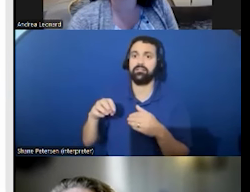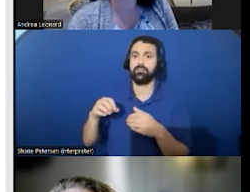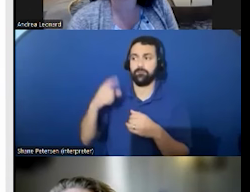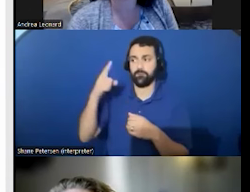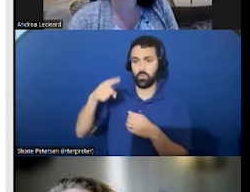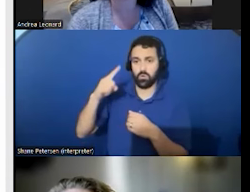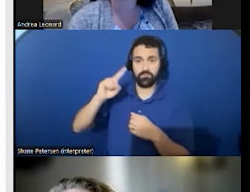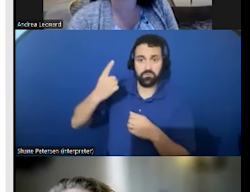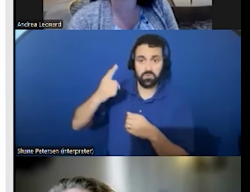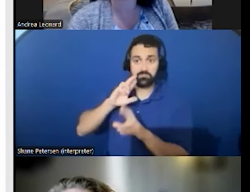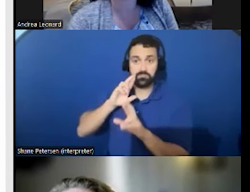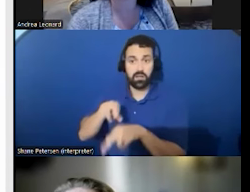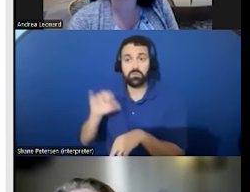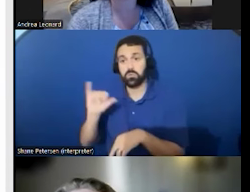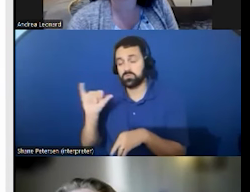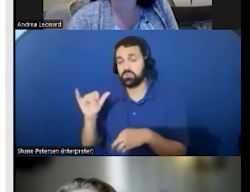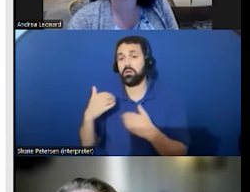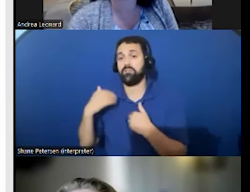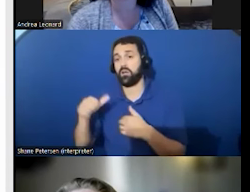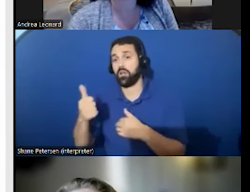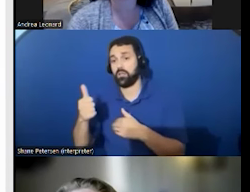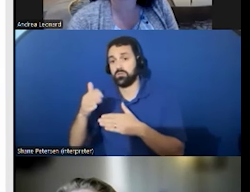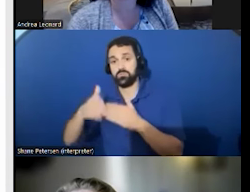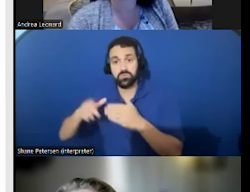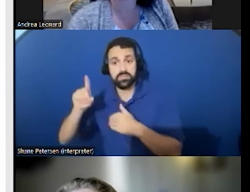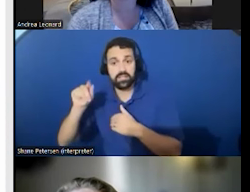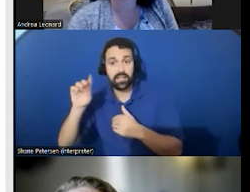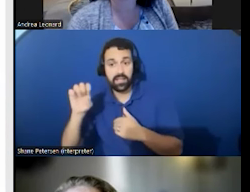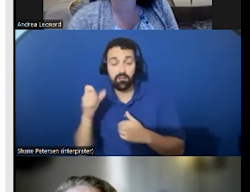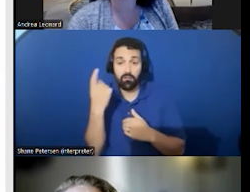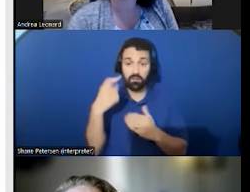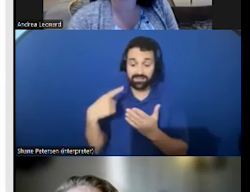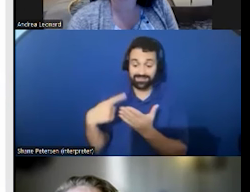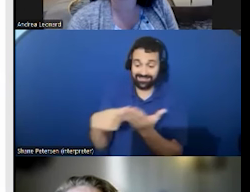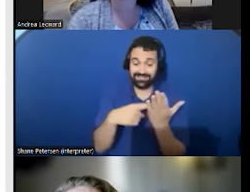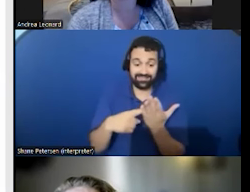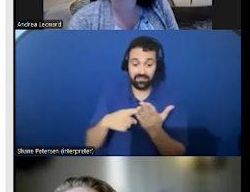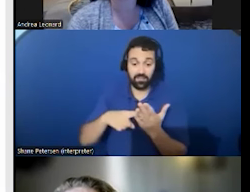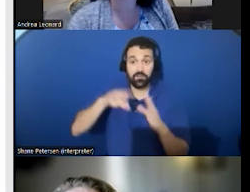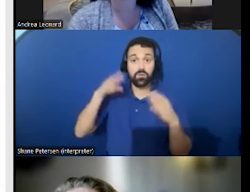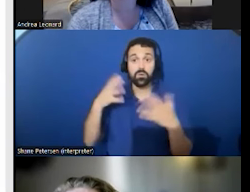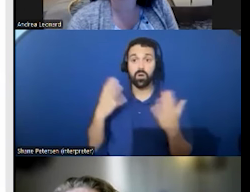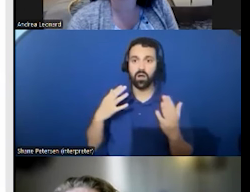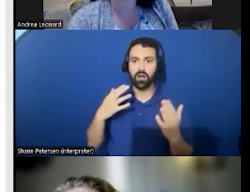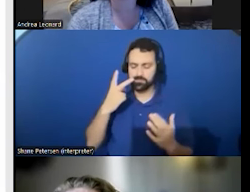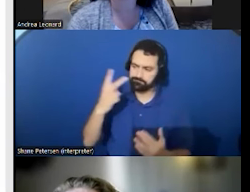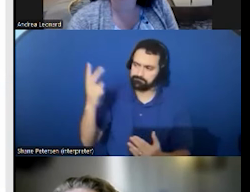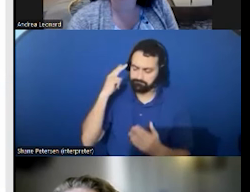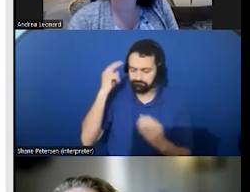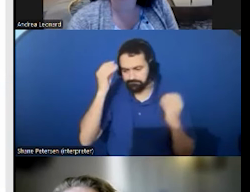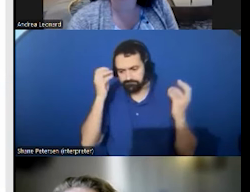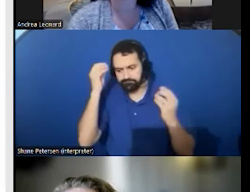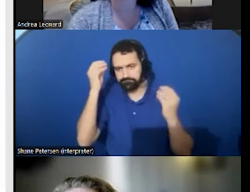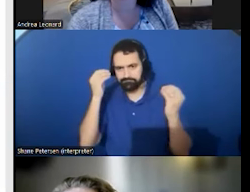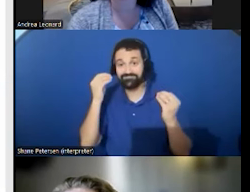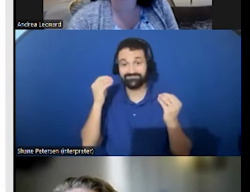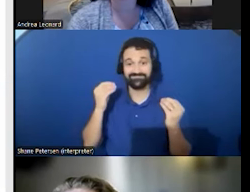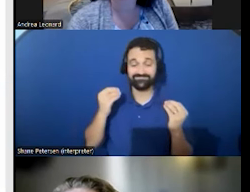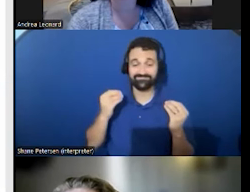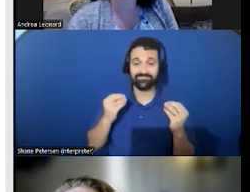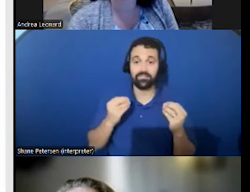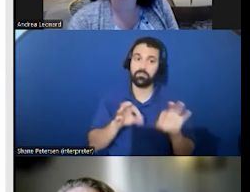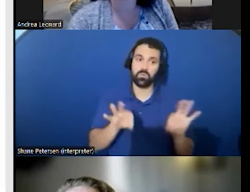Give students enough time because discussions are about reflection, right? Give them enough time to actually go through other